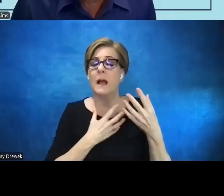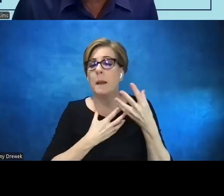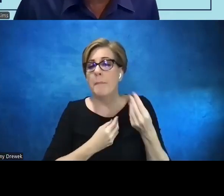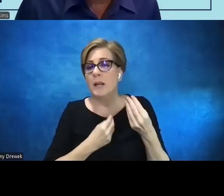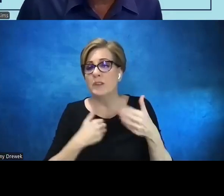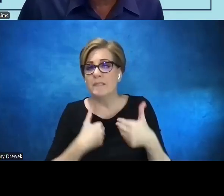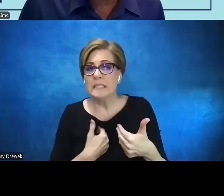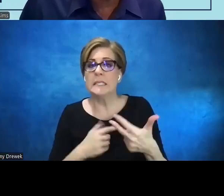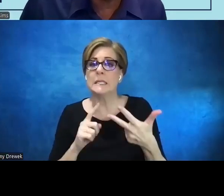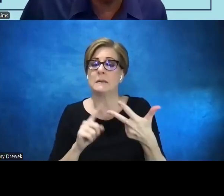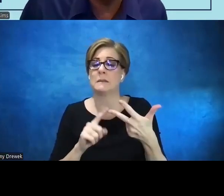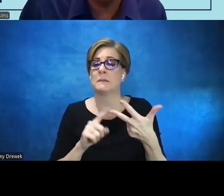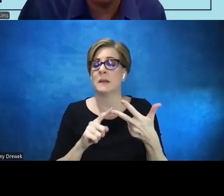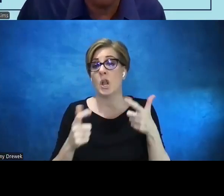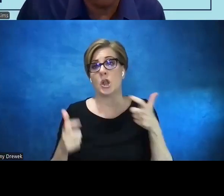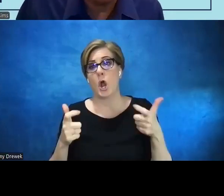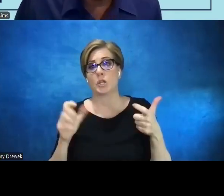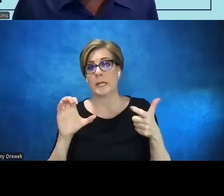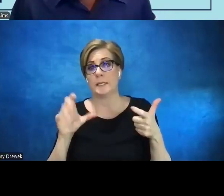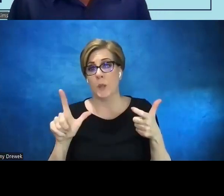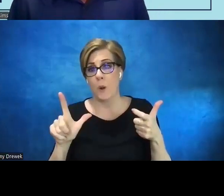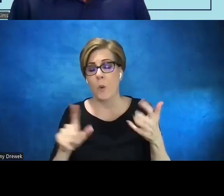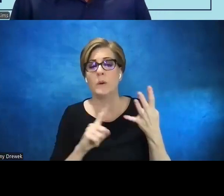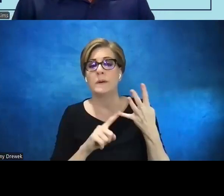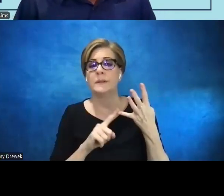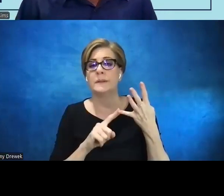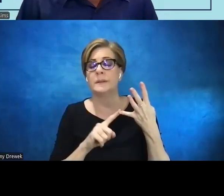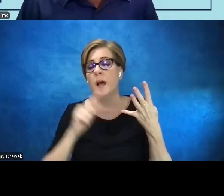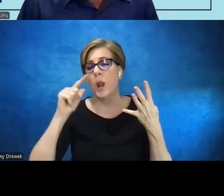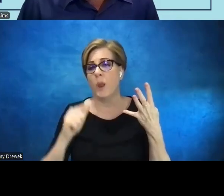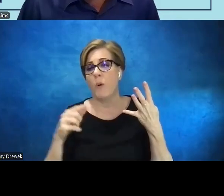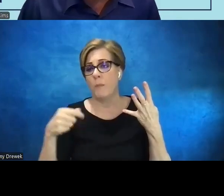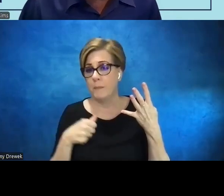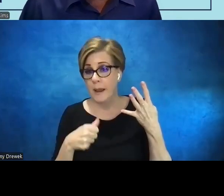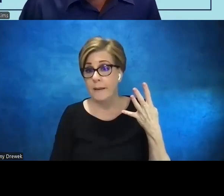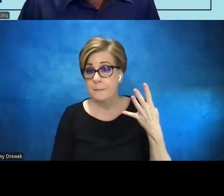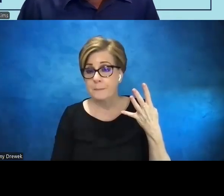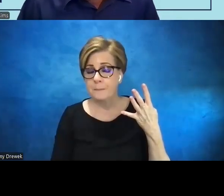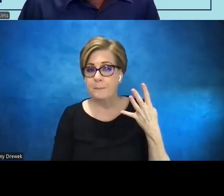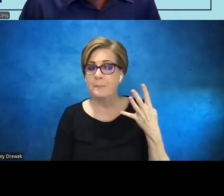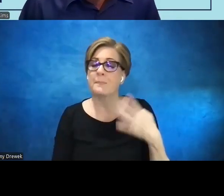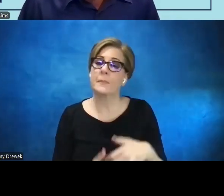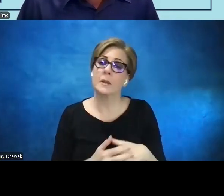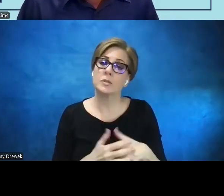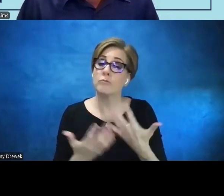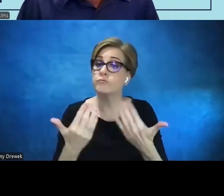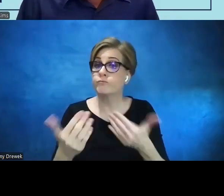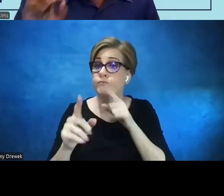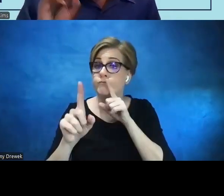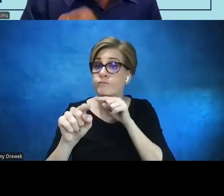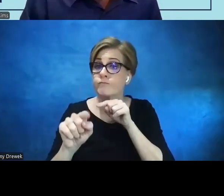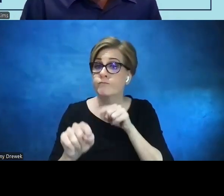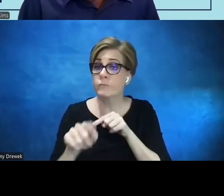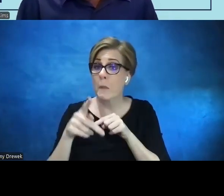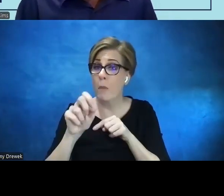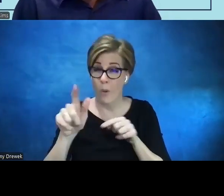or D, insufficient compensation? So we'll wait and allow the audience, please, if you would answer the poll. We encourage each and